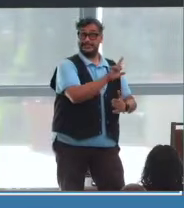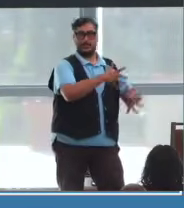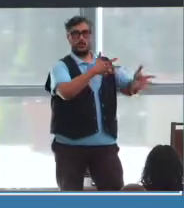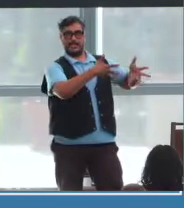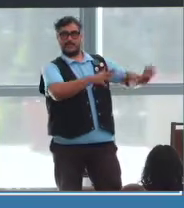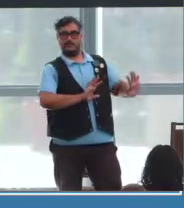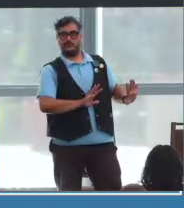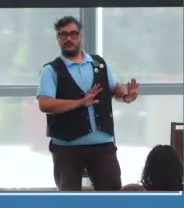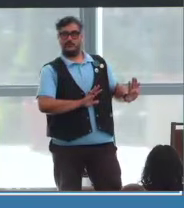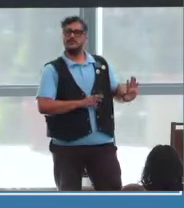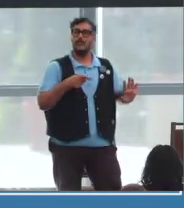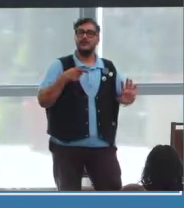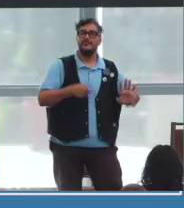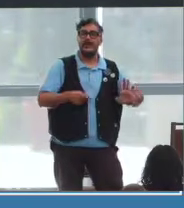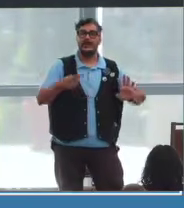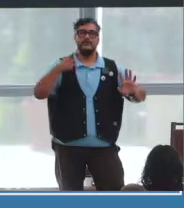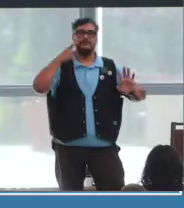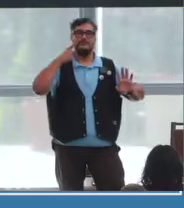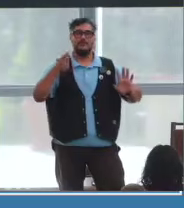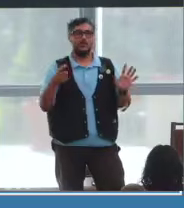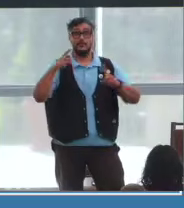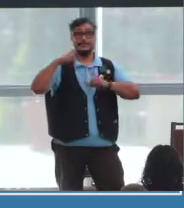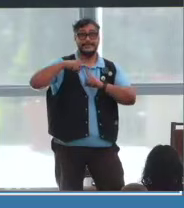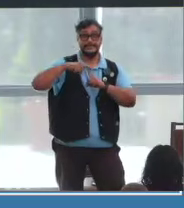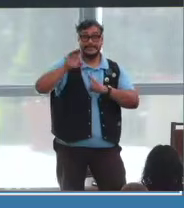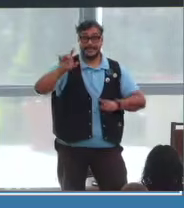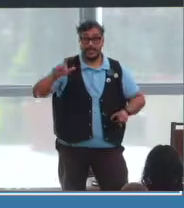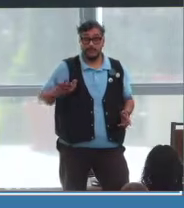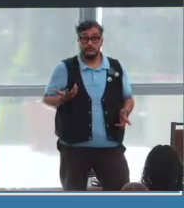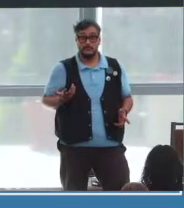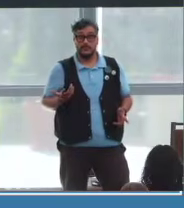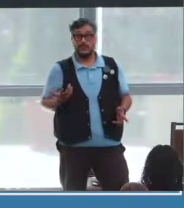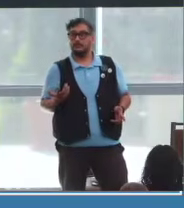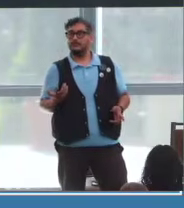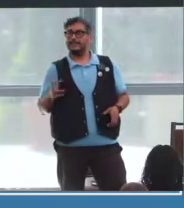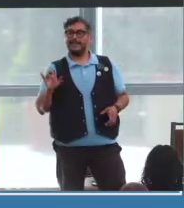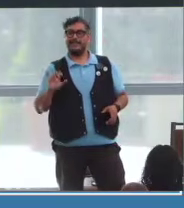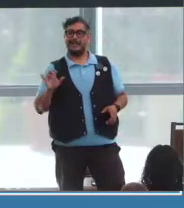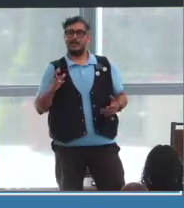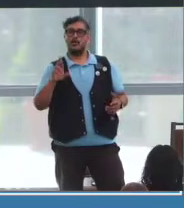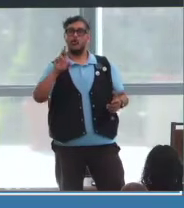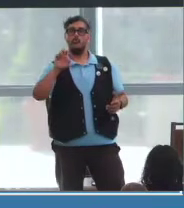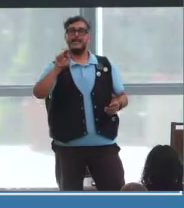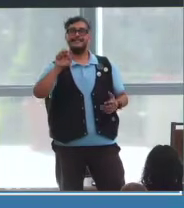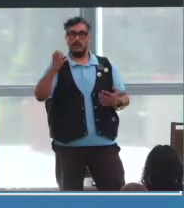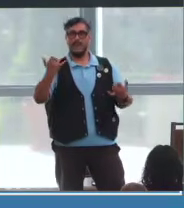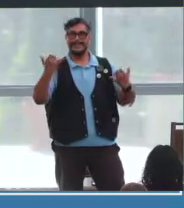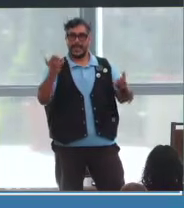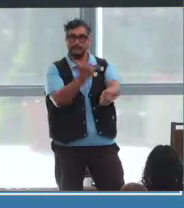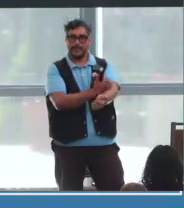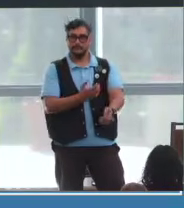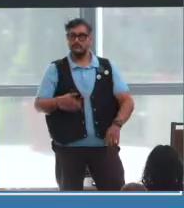are targets for T cells, which is like Orencia that's on the market,